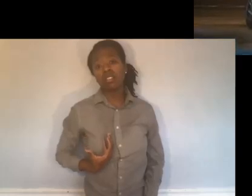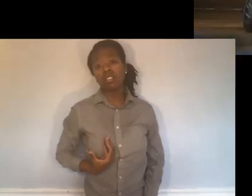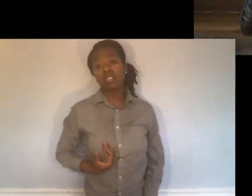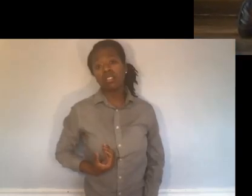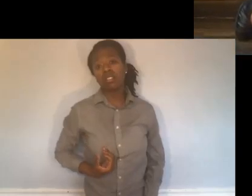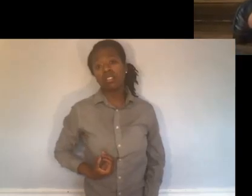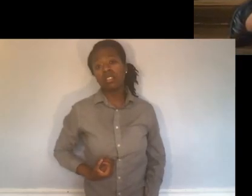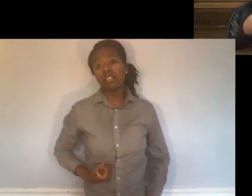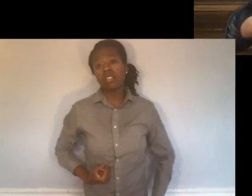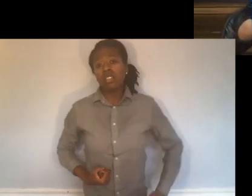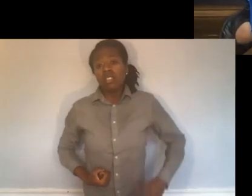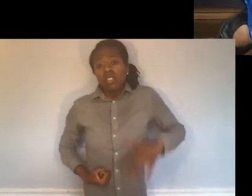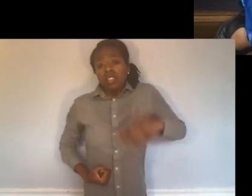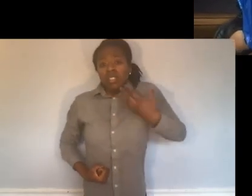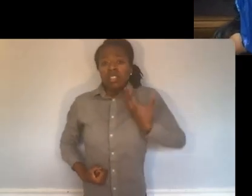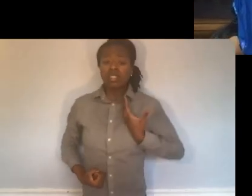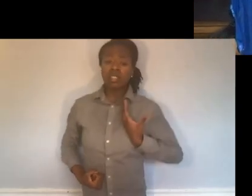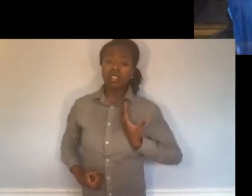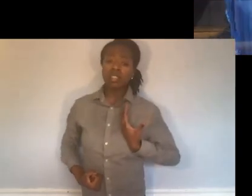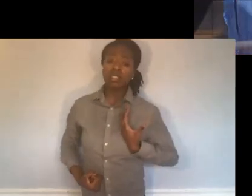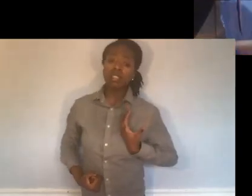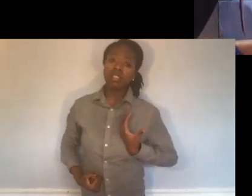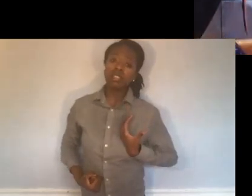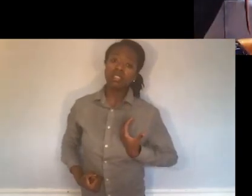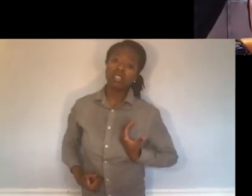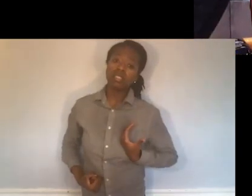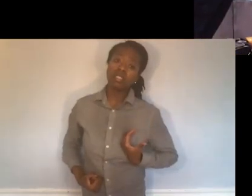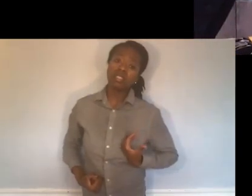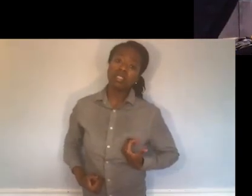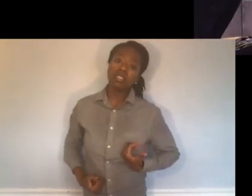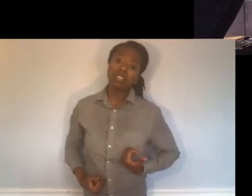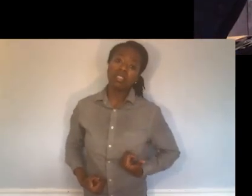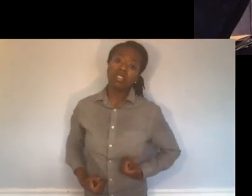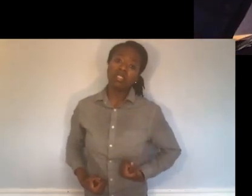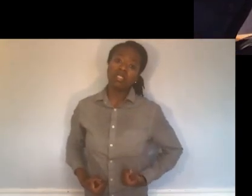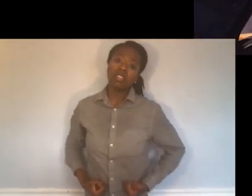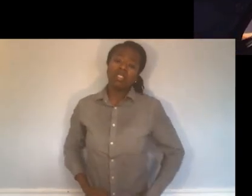Nothing happens. Nothing